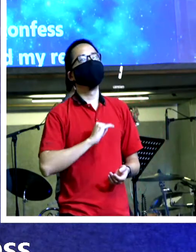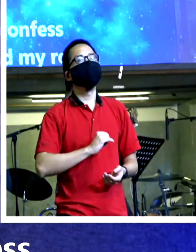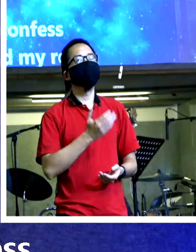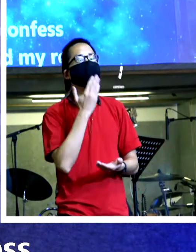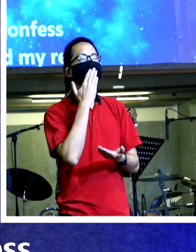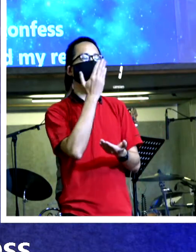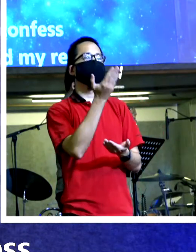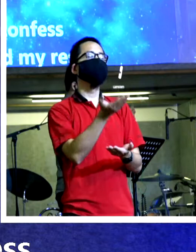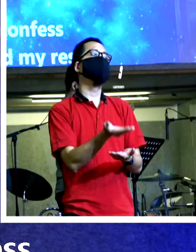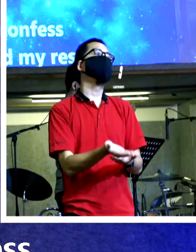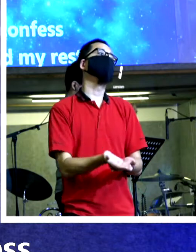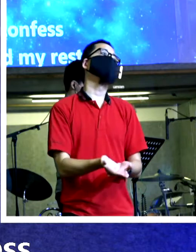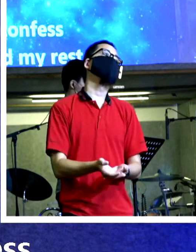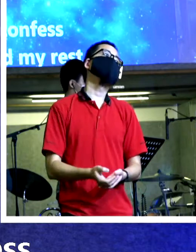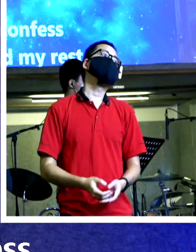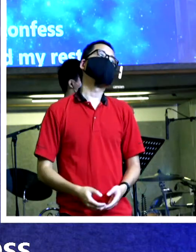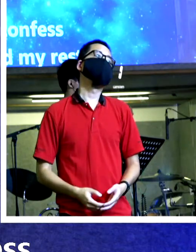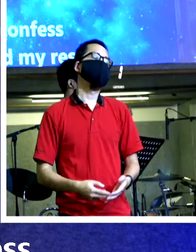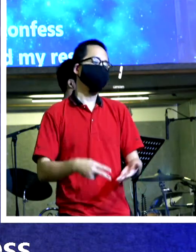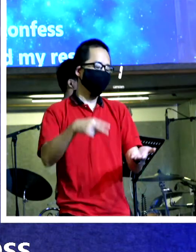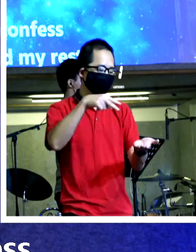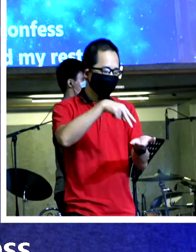and I confess,